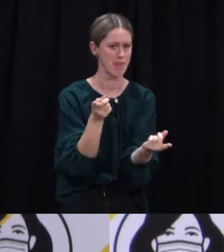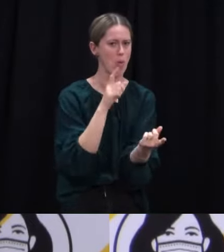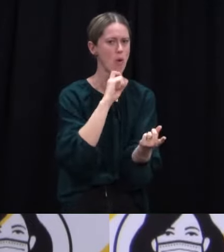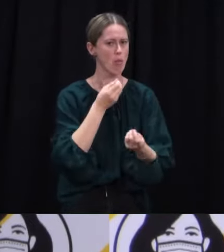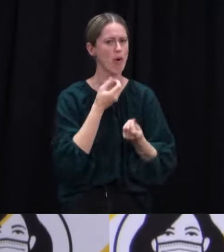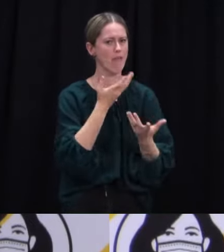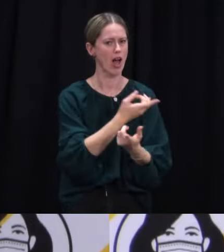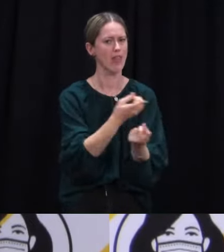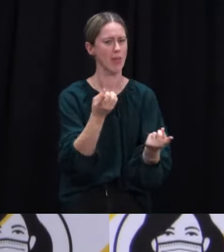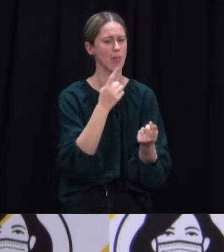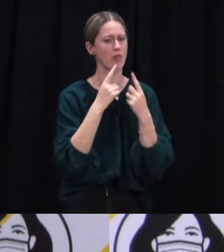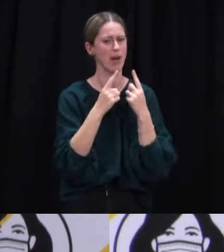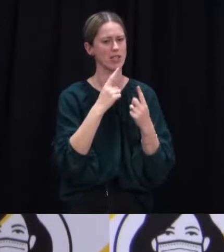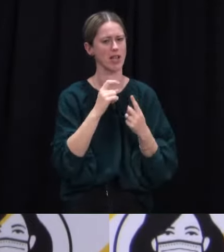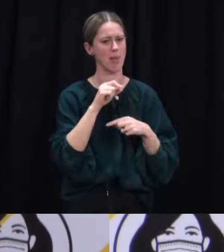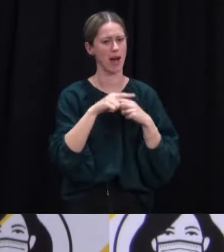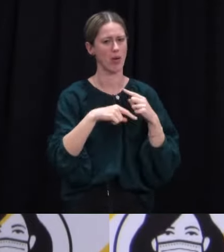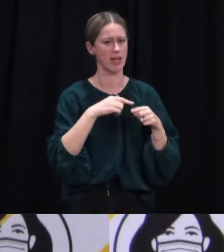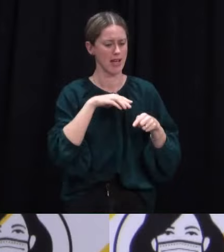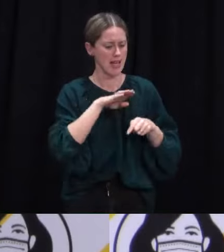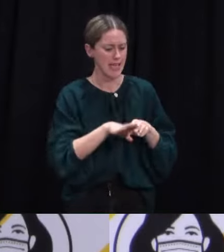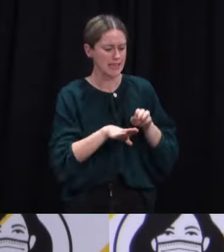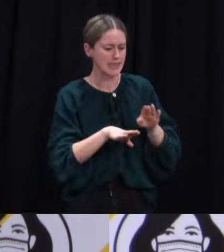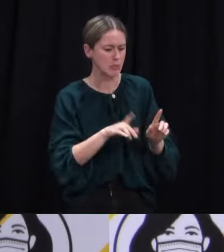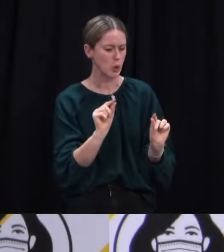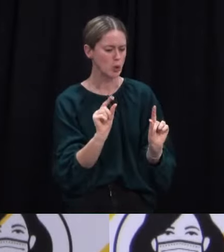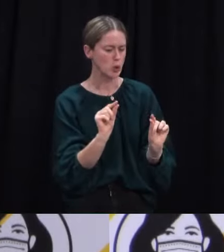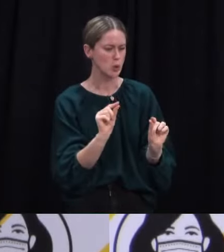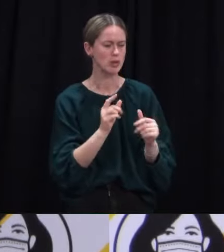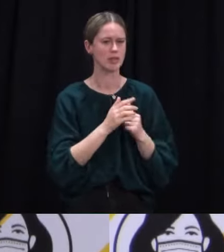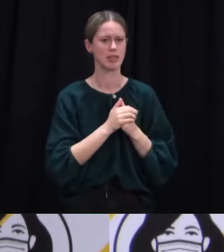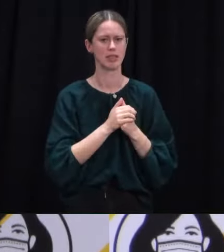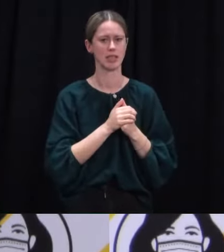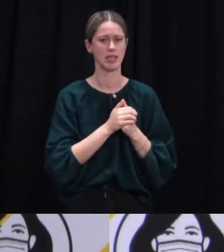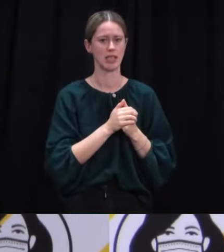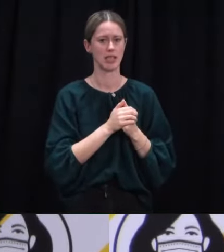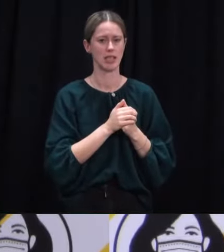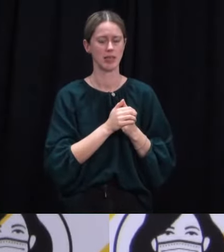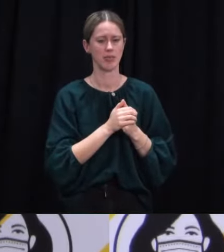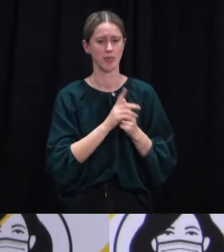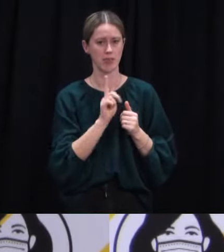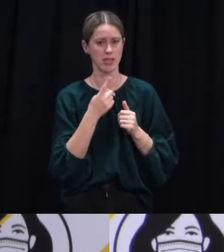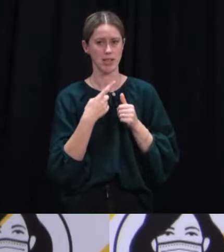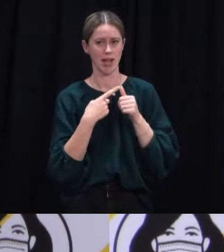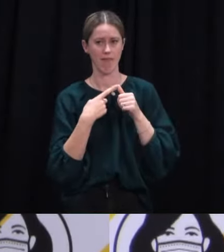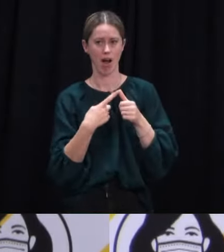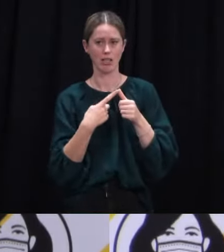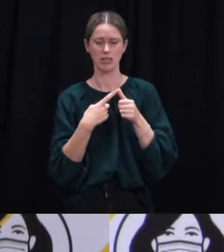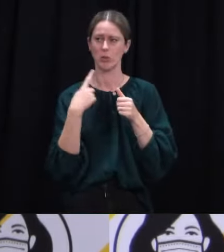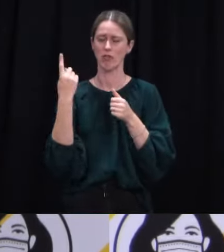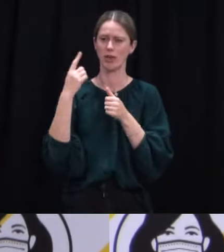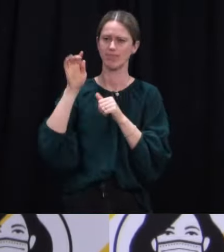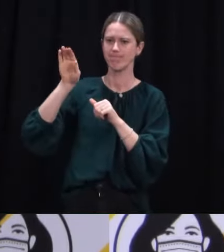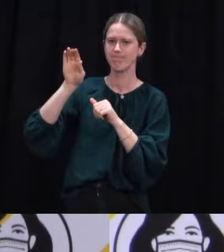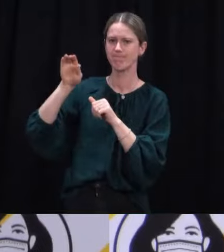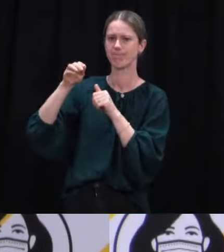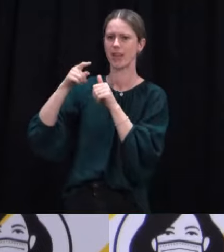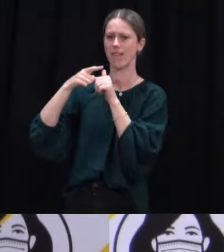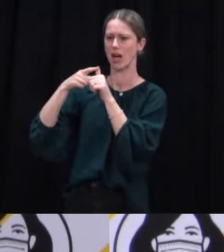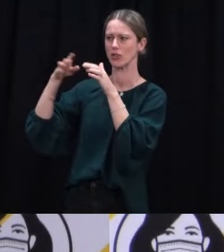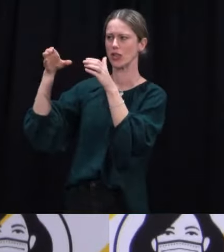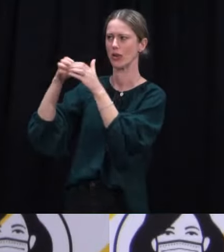what the next steps would be. And in particular, again, this is some of the advice we've been seeking from our